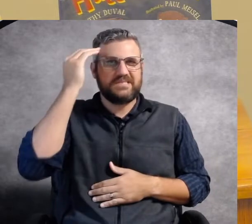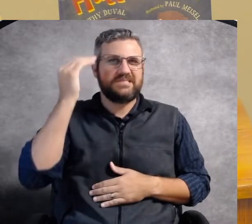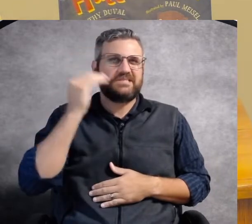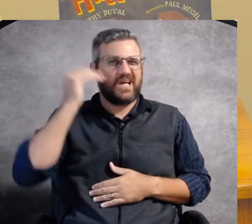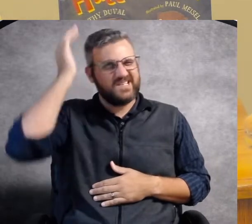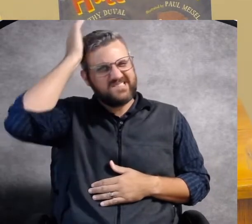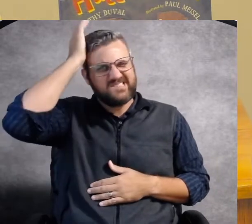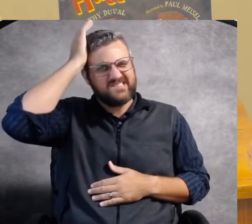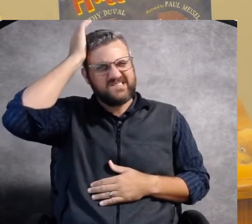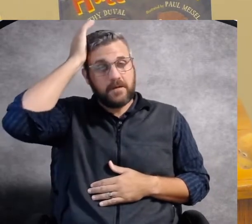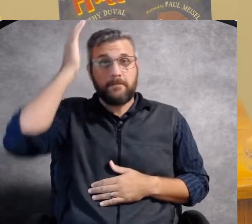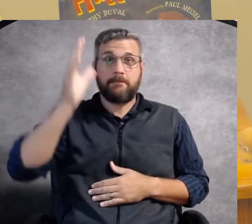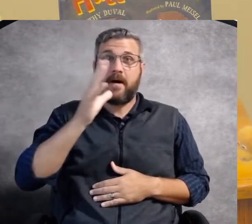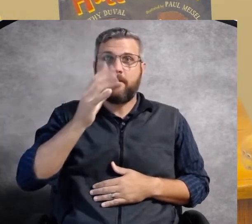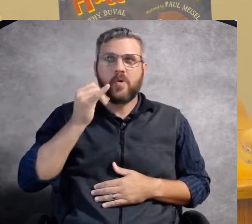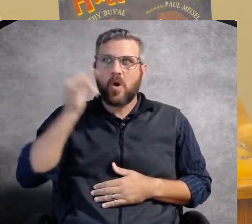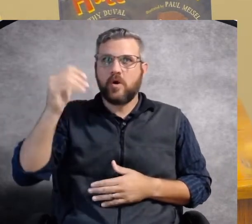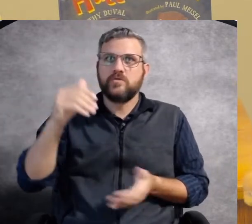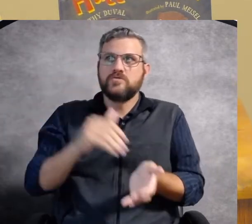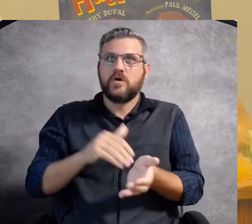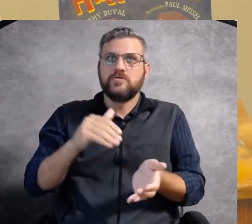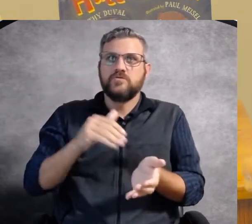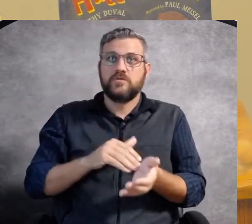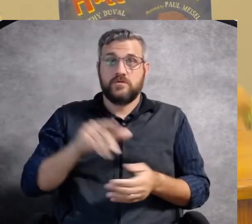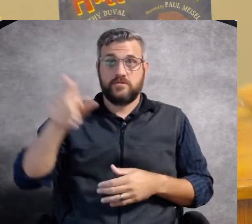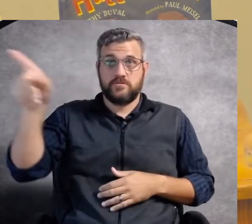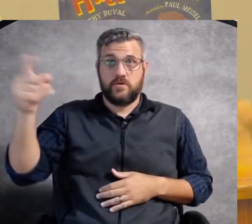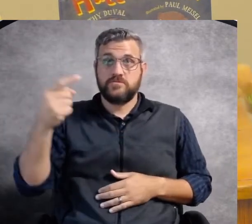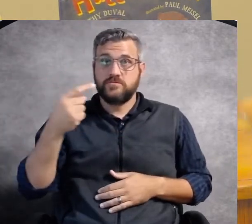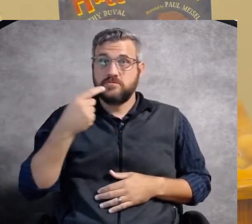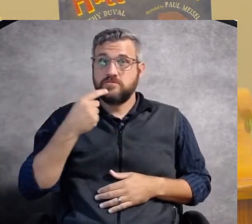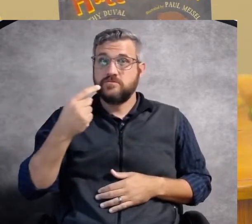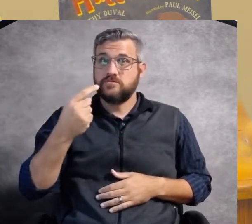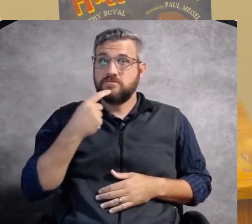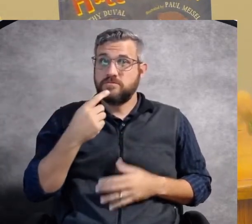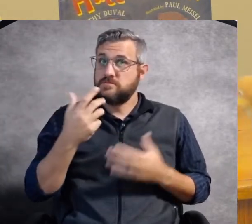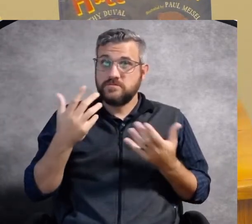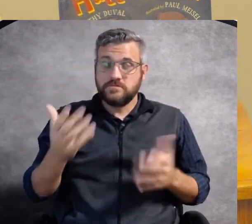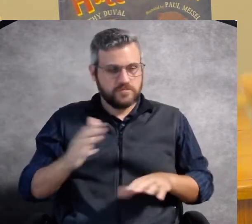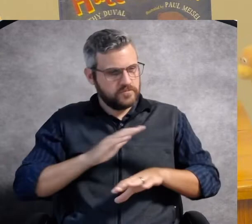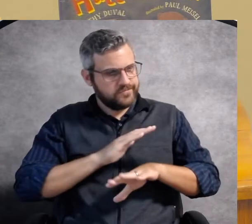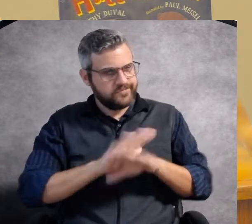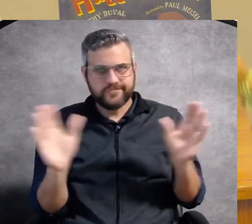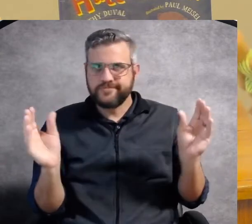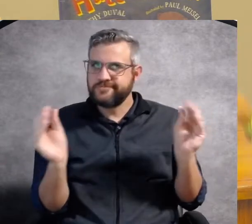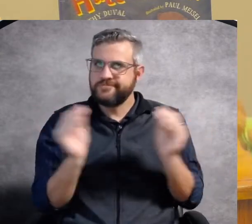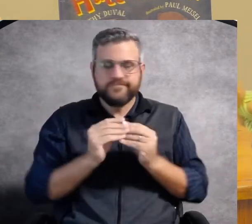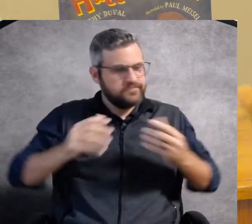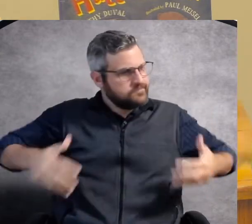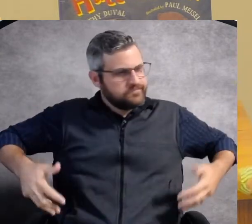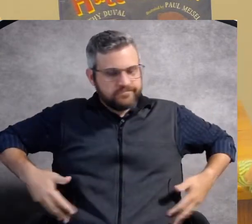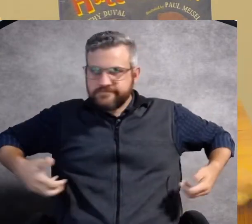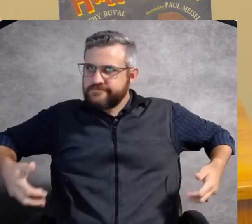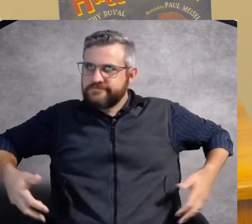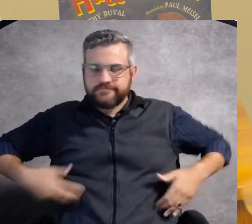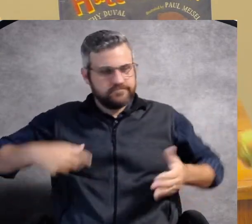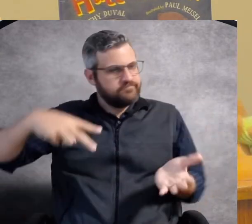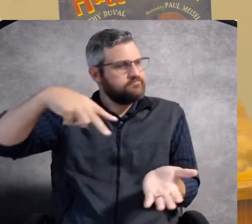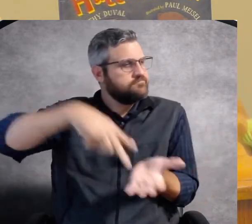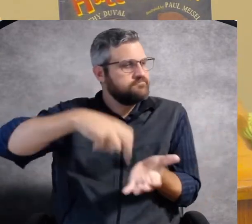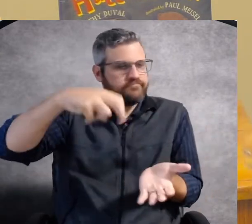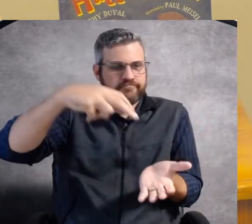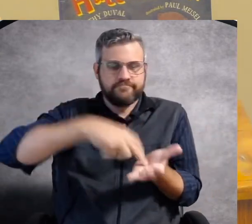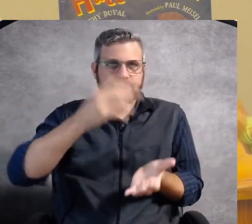off and bumped his head. Mama called the doctor and the doctor said,